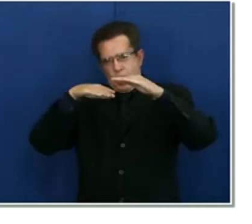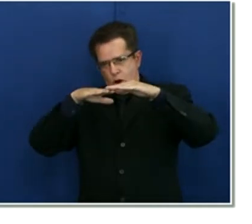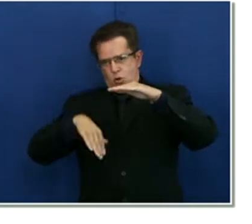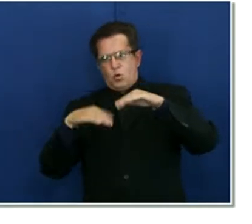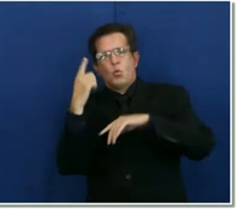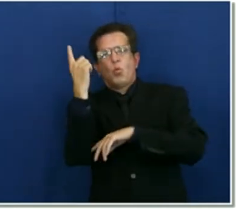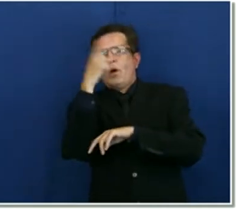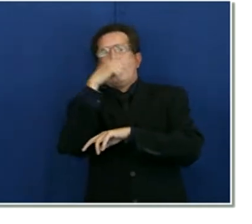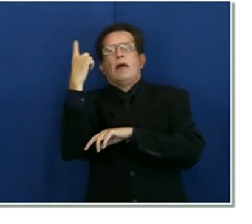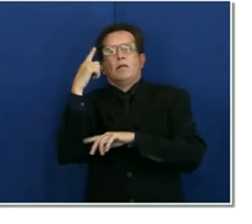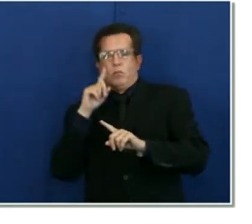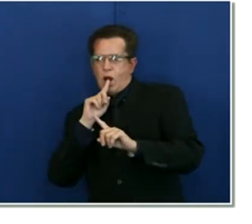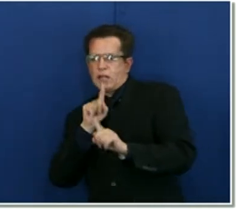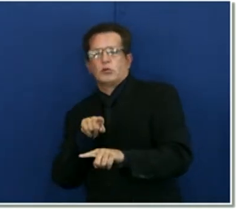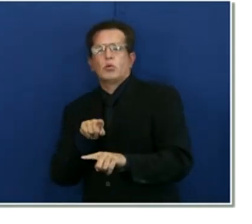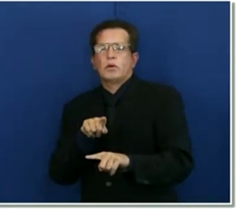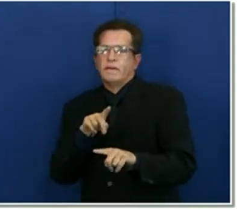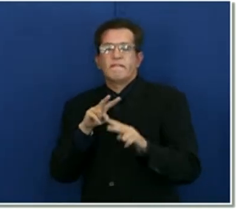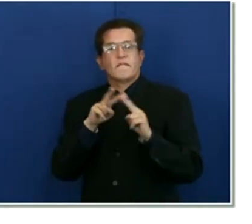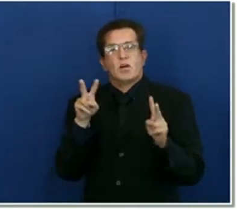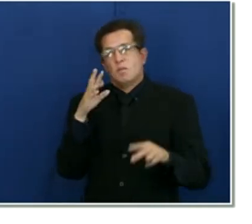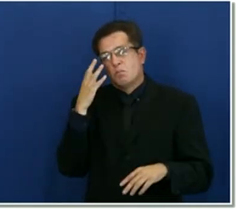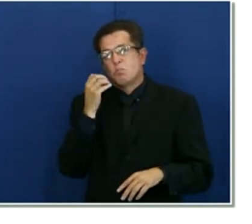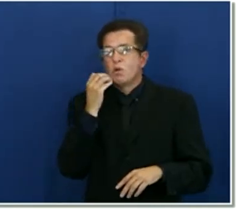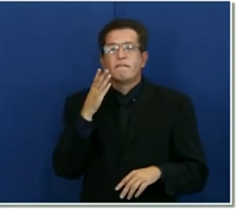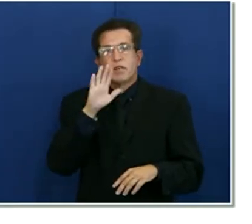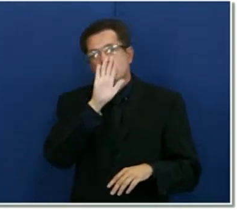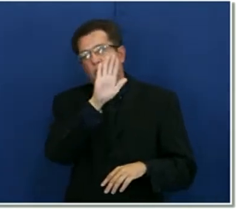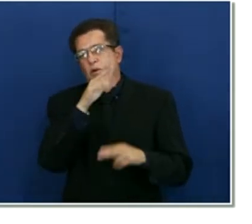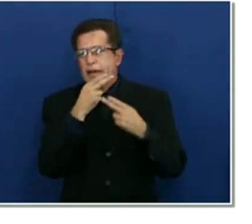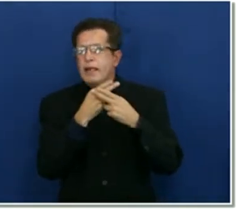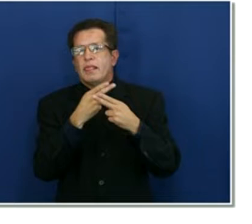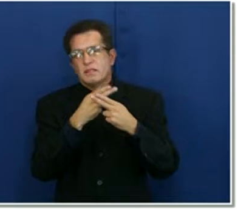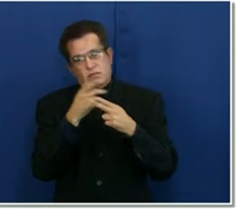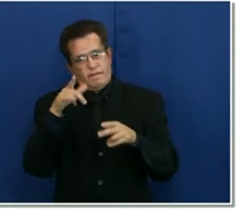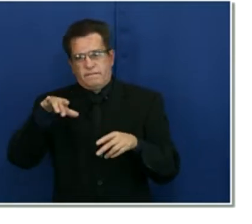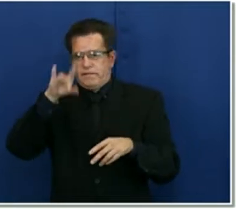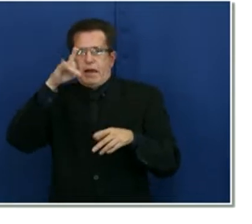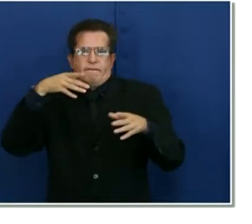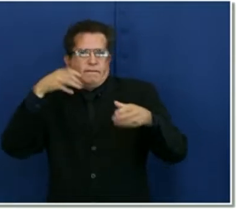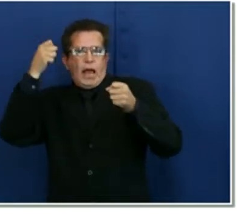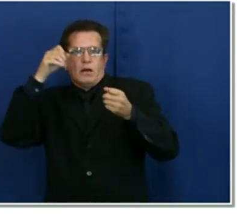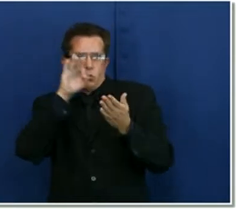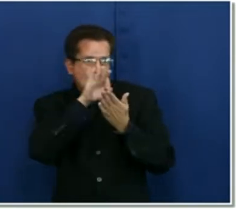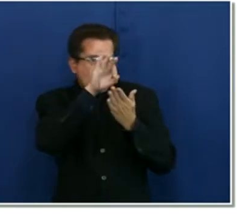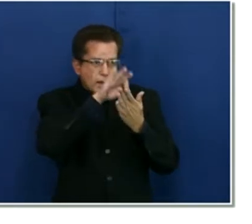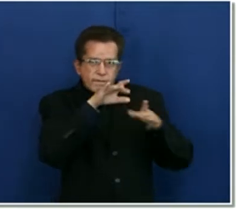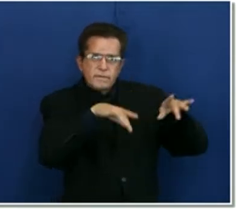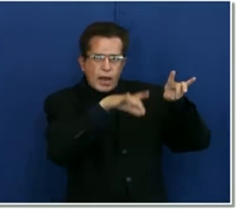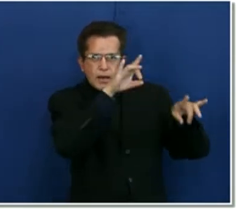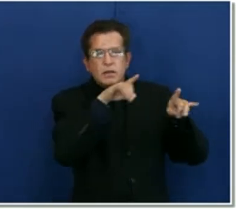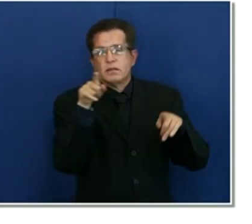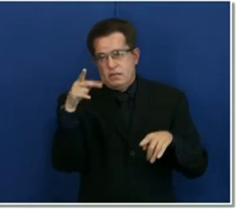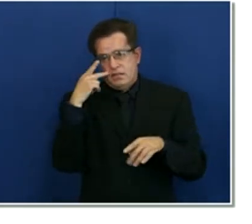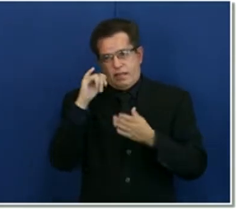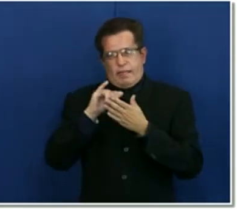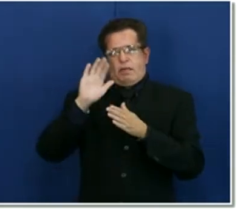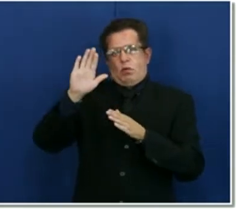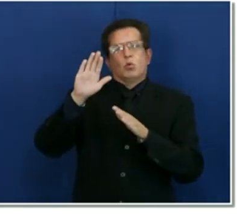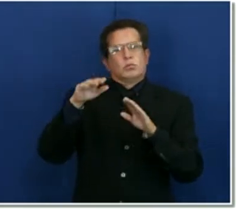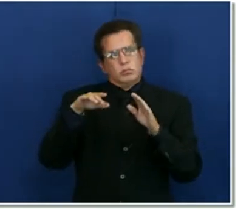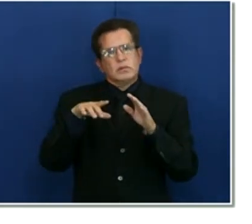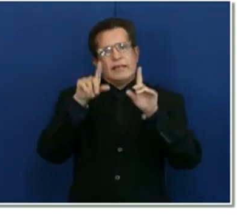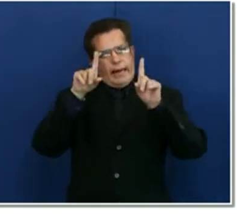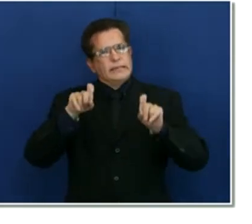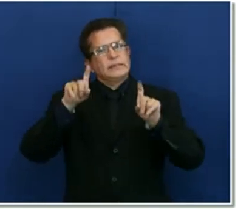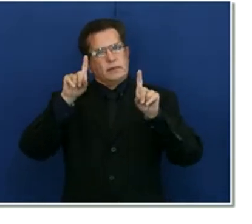step forward and certainly aids in our ability to case investigate and contact trace. But here again, you see all forms of testing